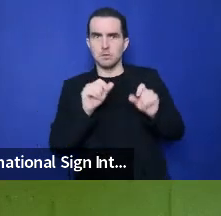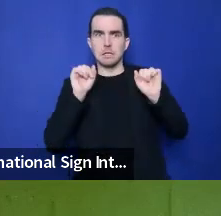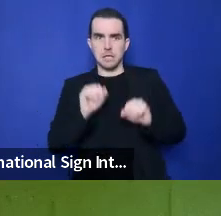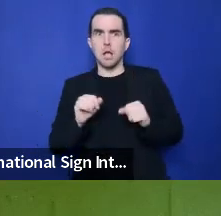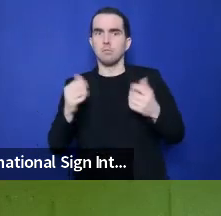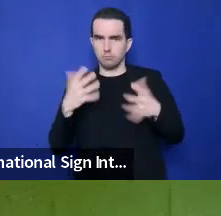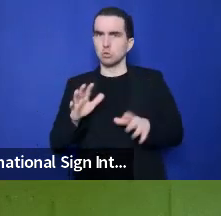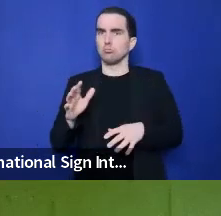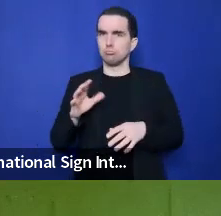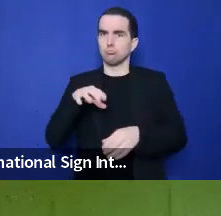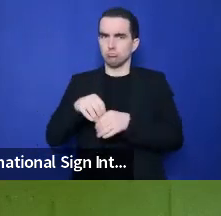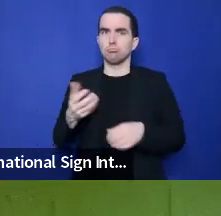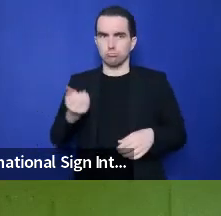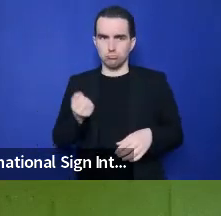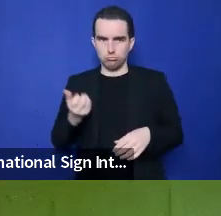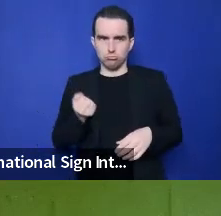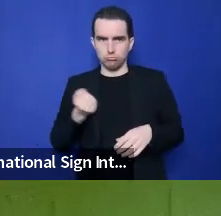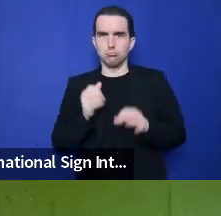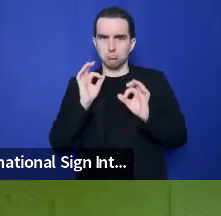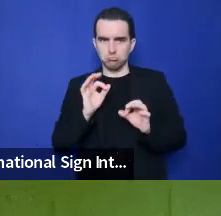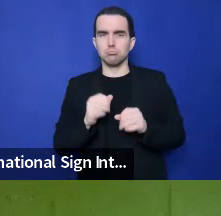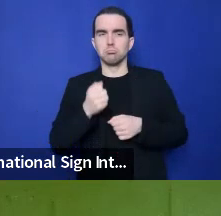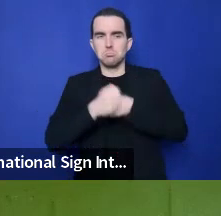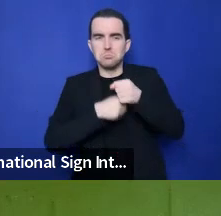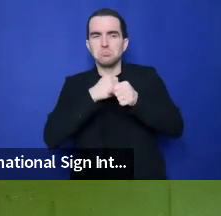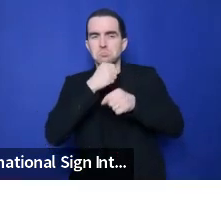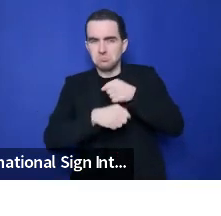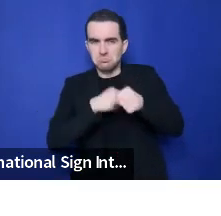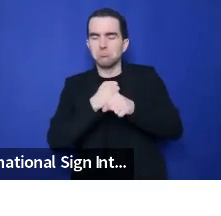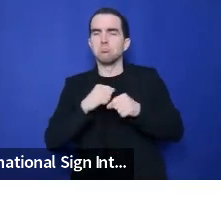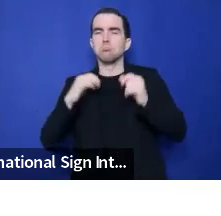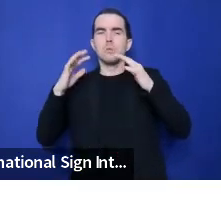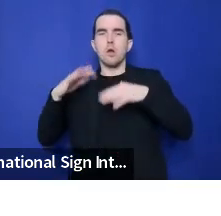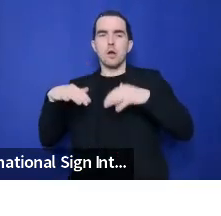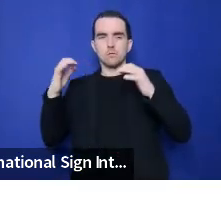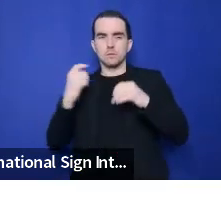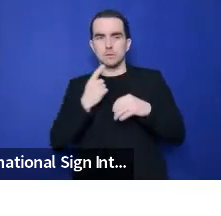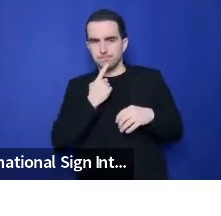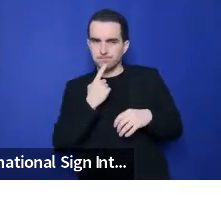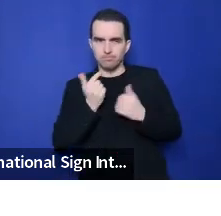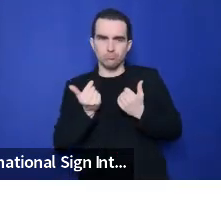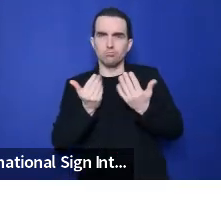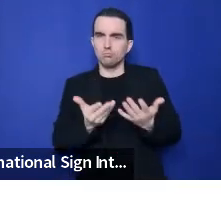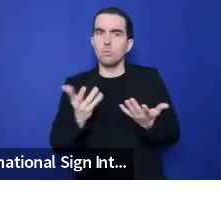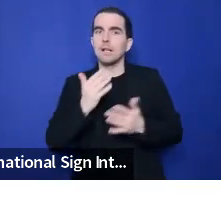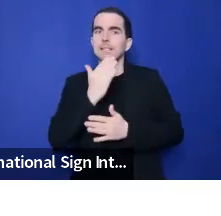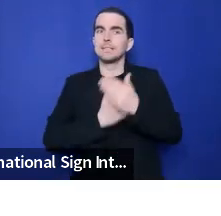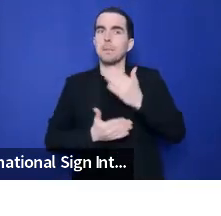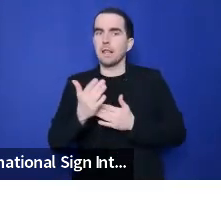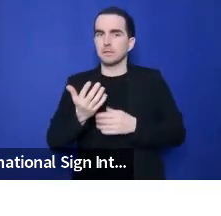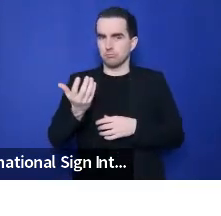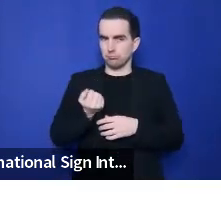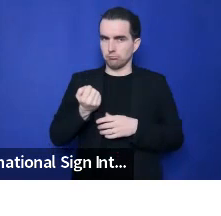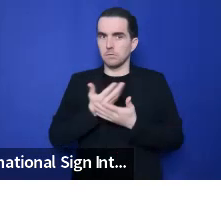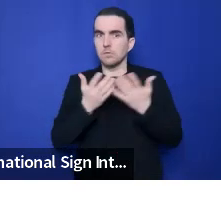eligible to receive 50% of the disability payment if they are receiving elderly pension schemes, depending on the severity of their